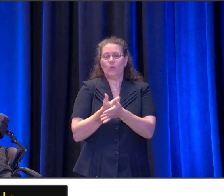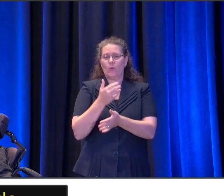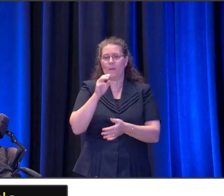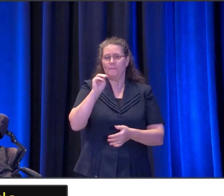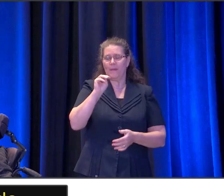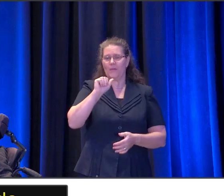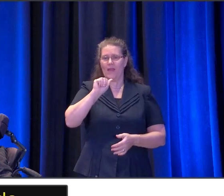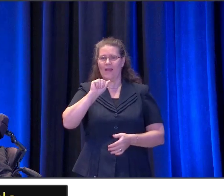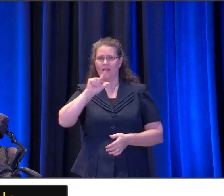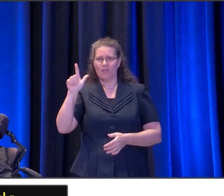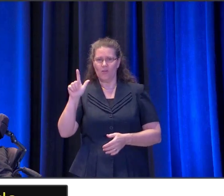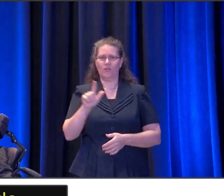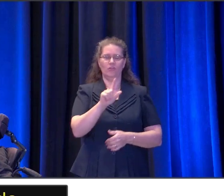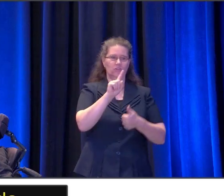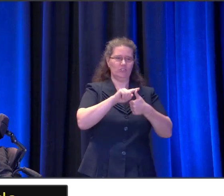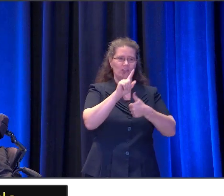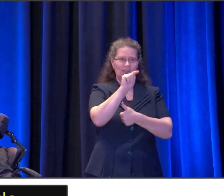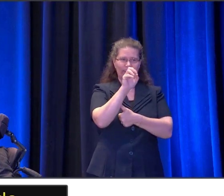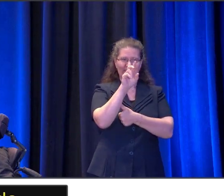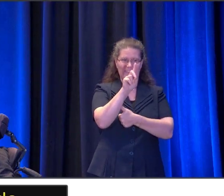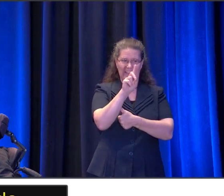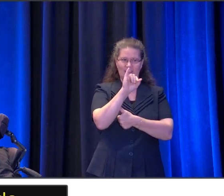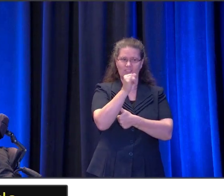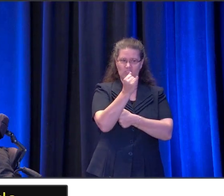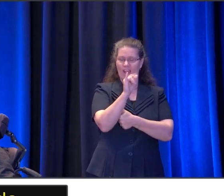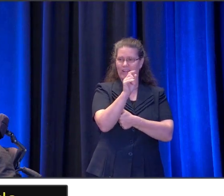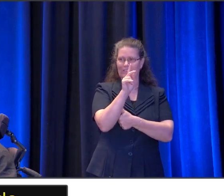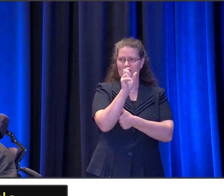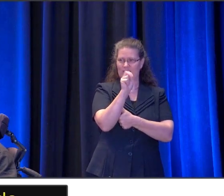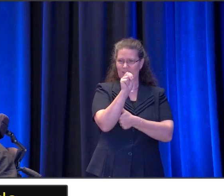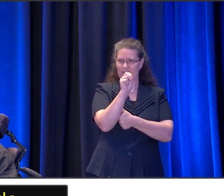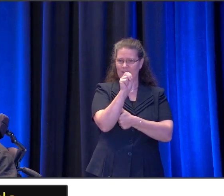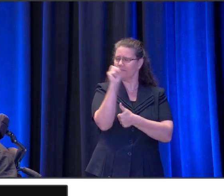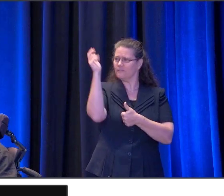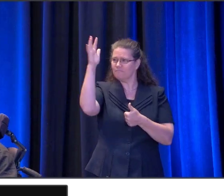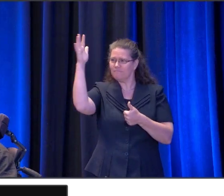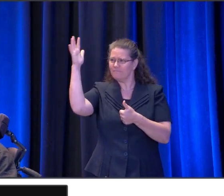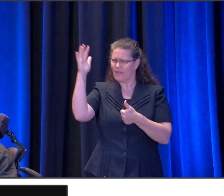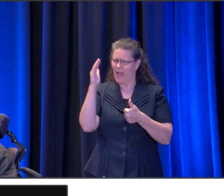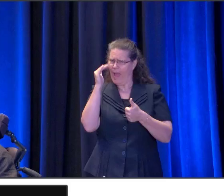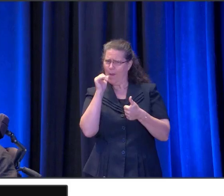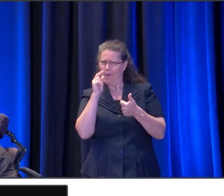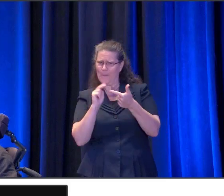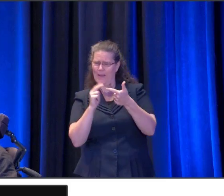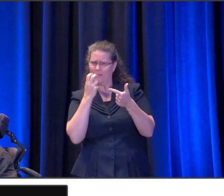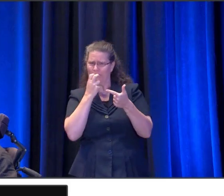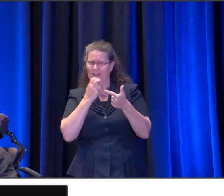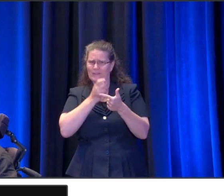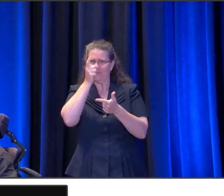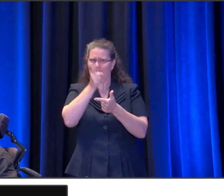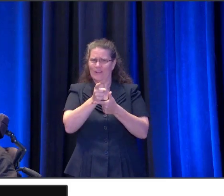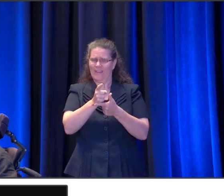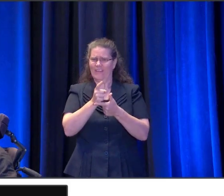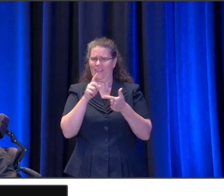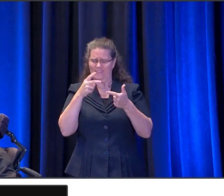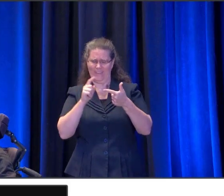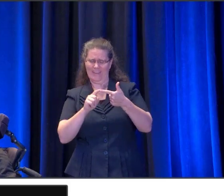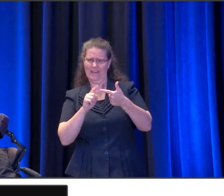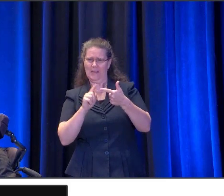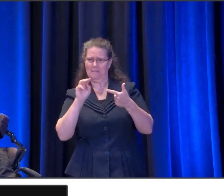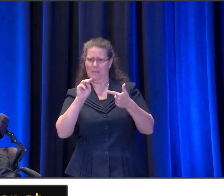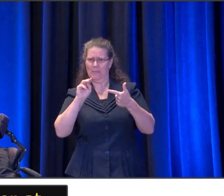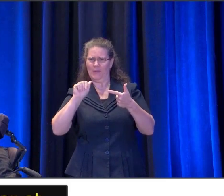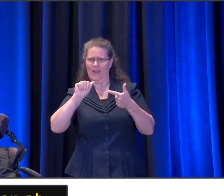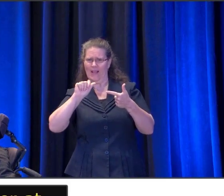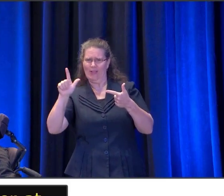member-at-large, Ted Jackson. Yes. And I hope I get these names right, so don't crucify